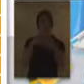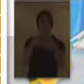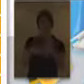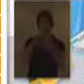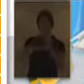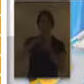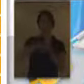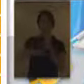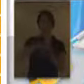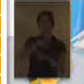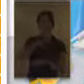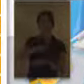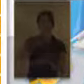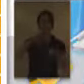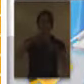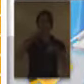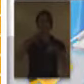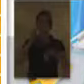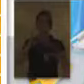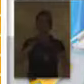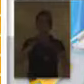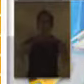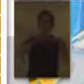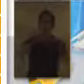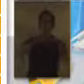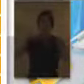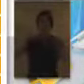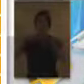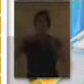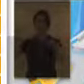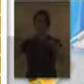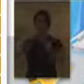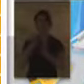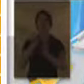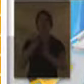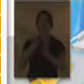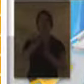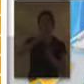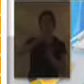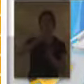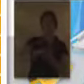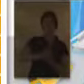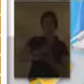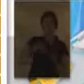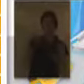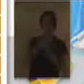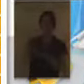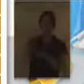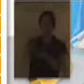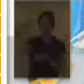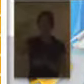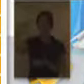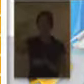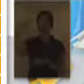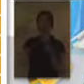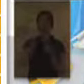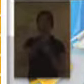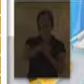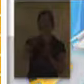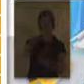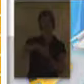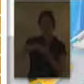get different devices or per room or services. Services would be, for example, lights